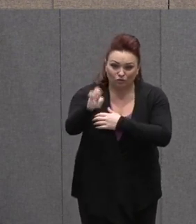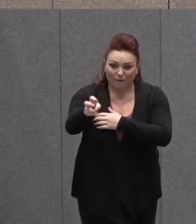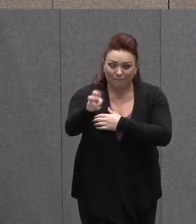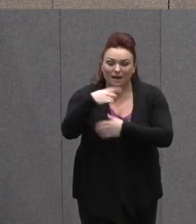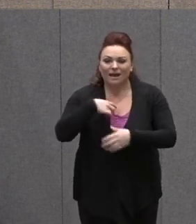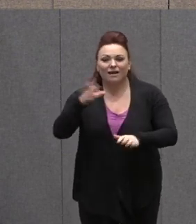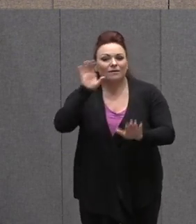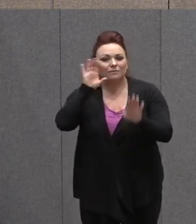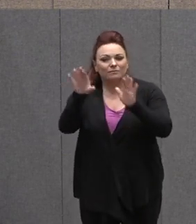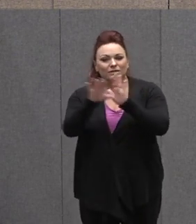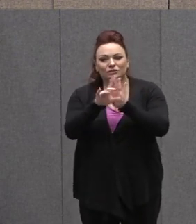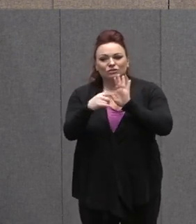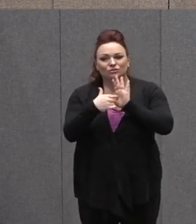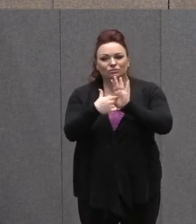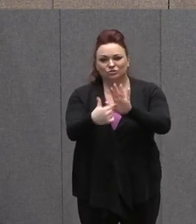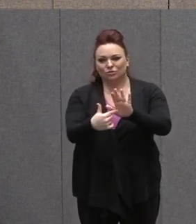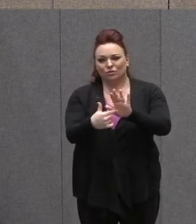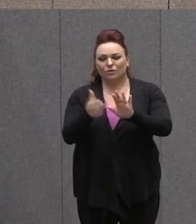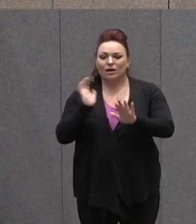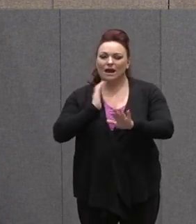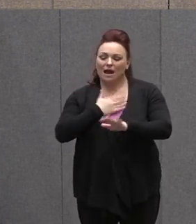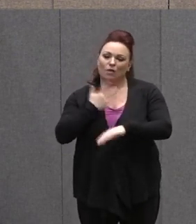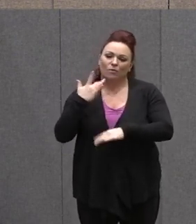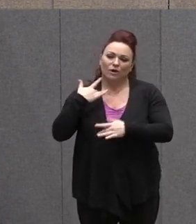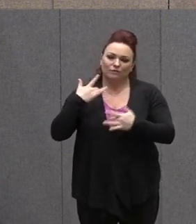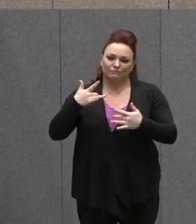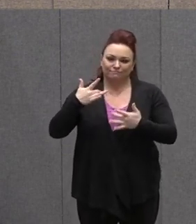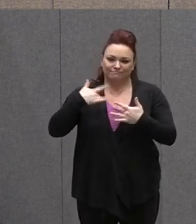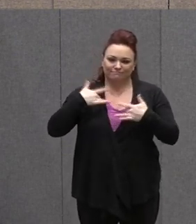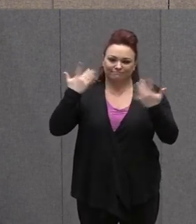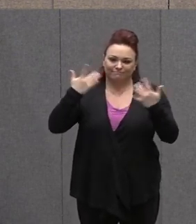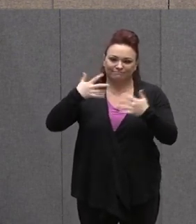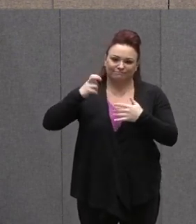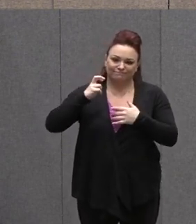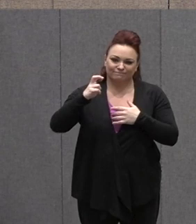show our road trip.